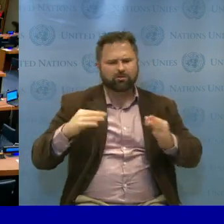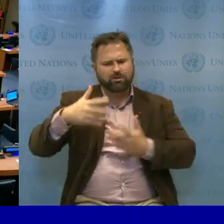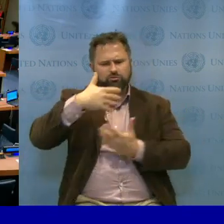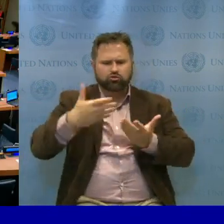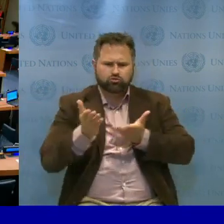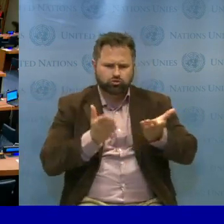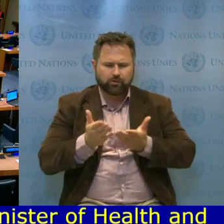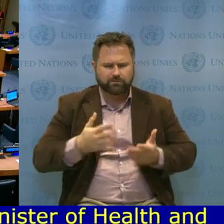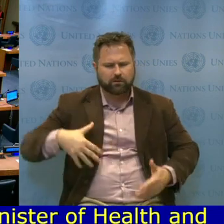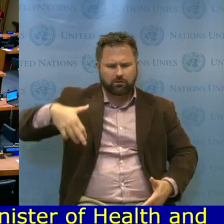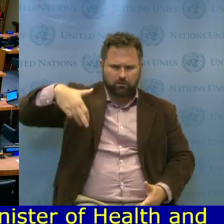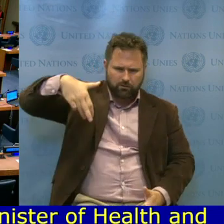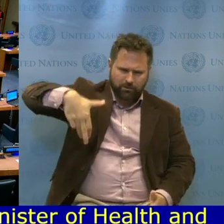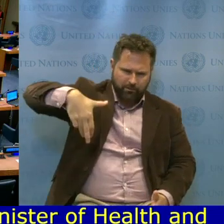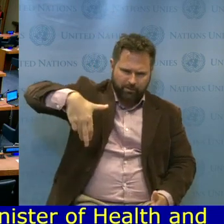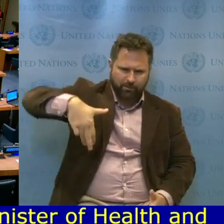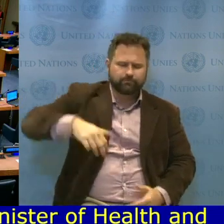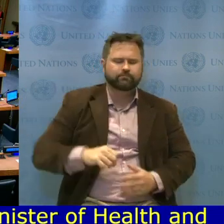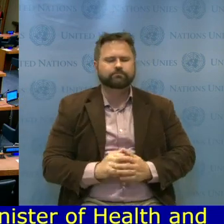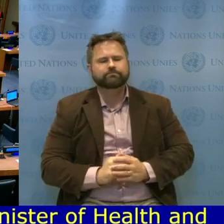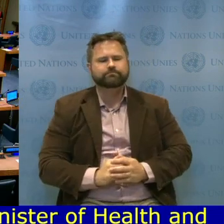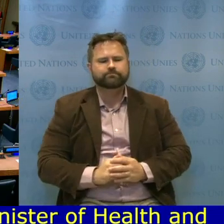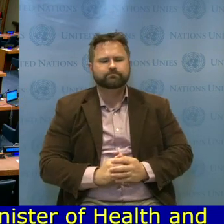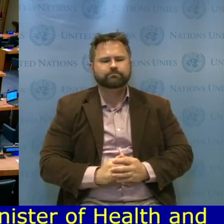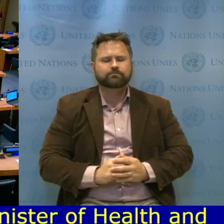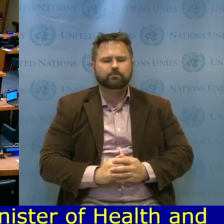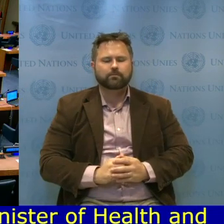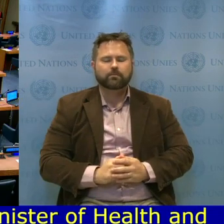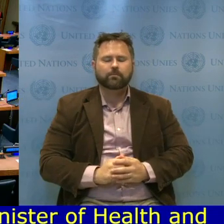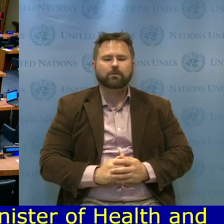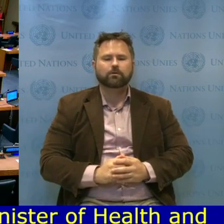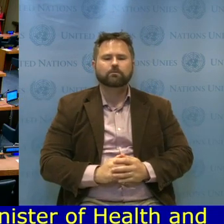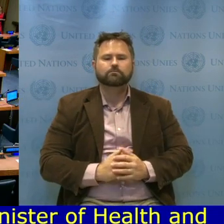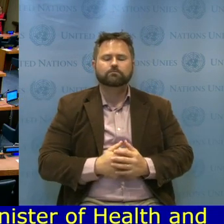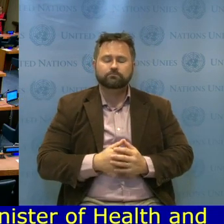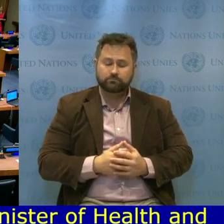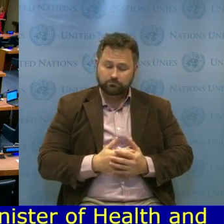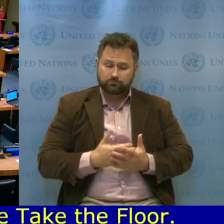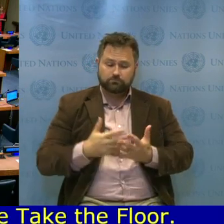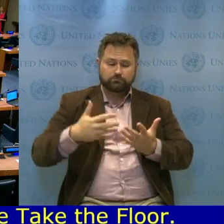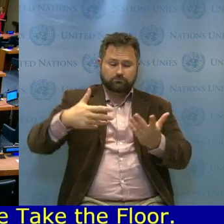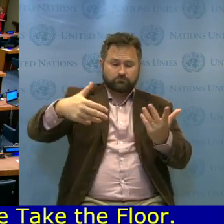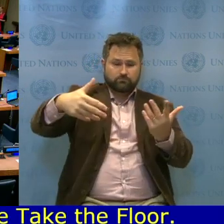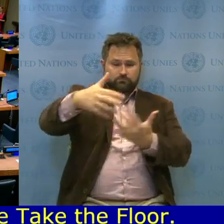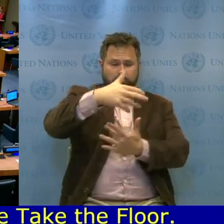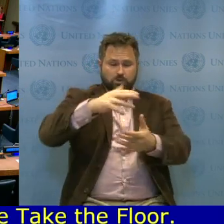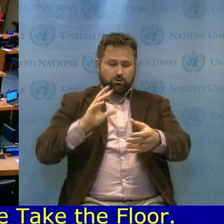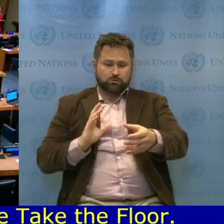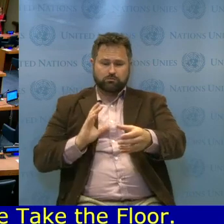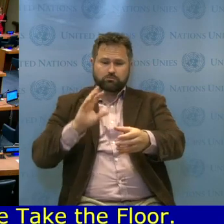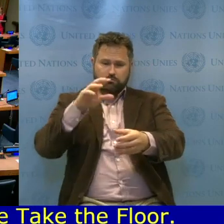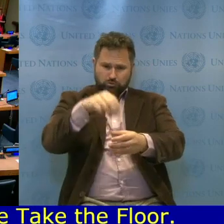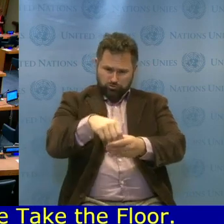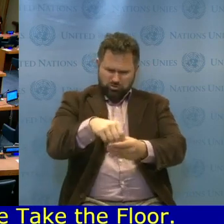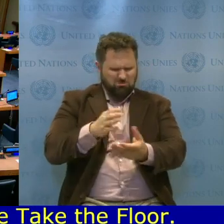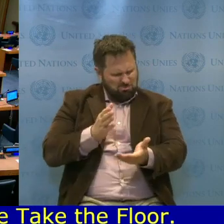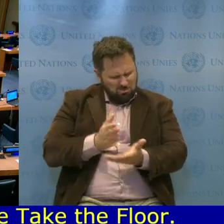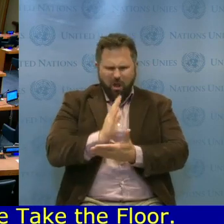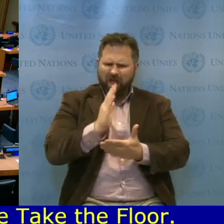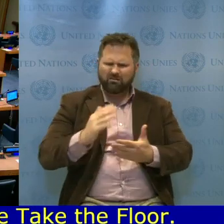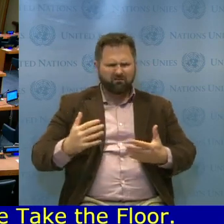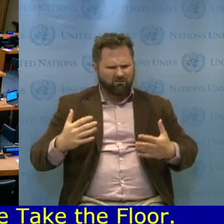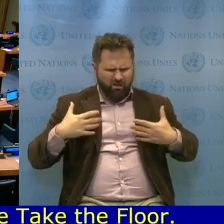The social inclusion of the right and the right to the highest attainable standard of health for people